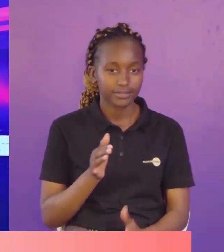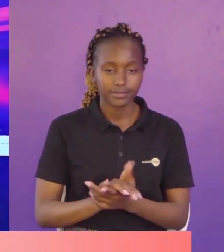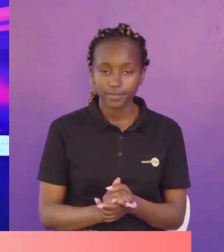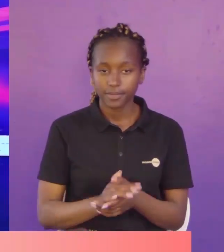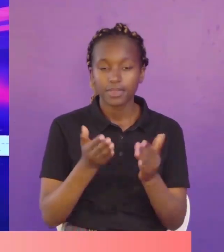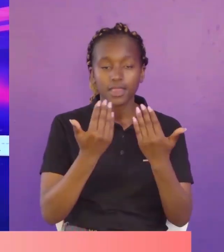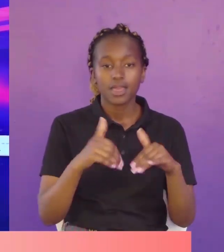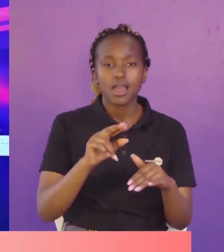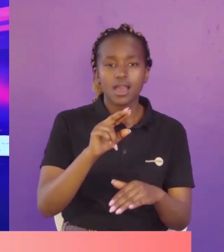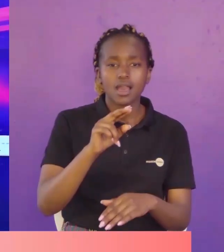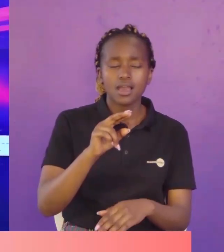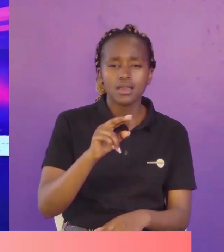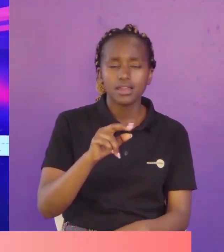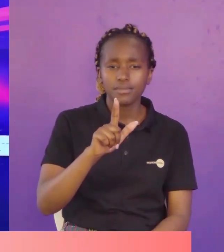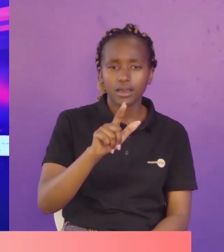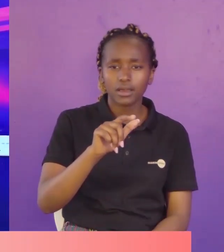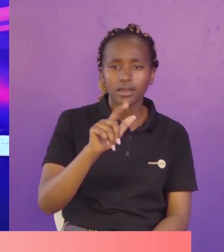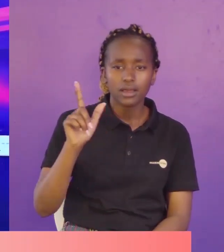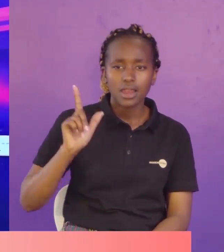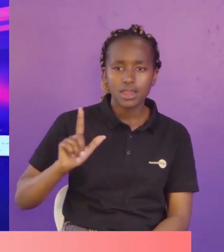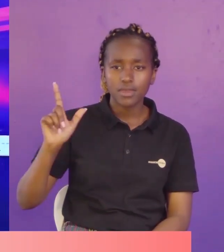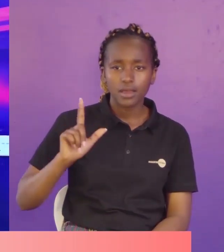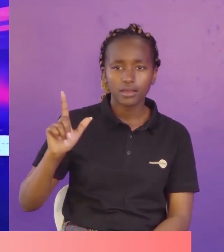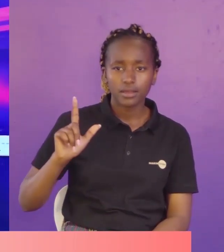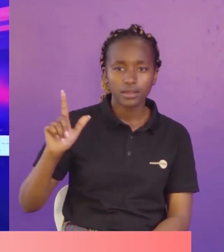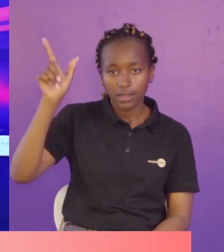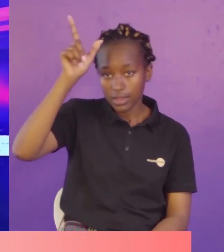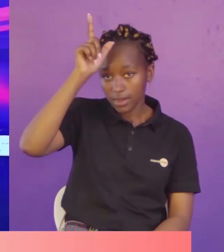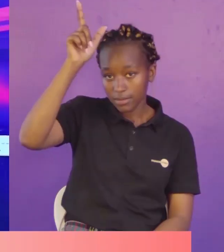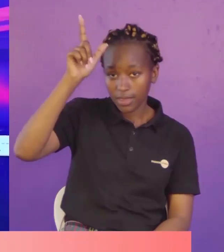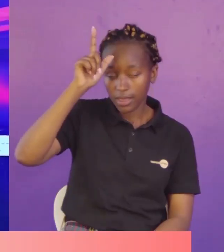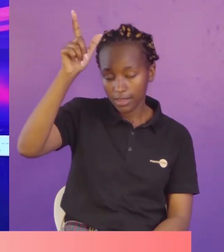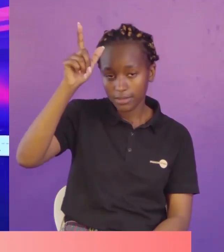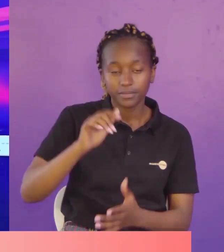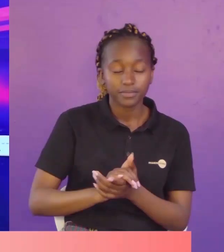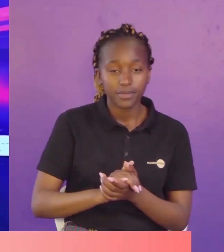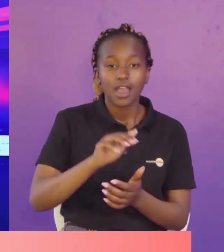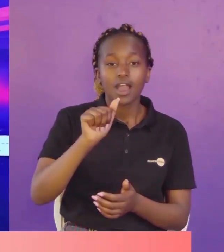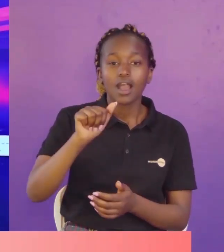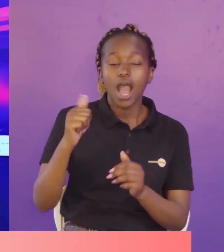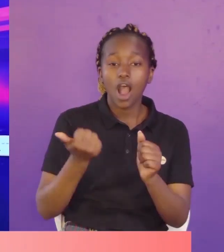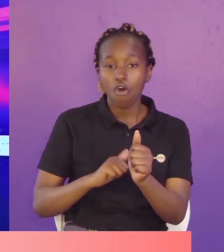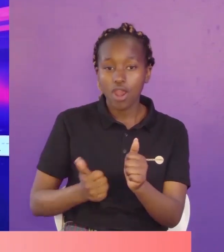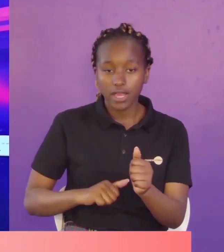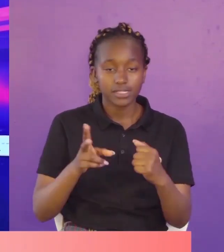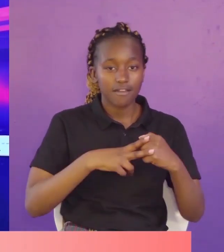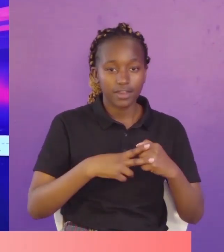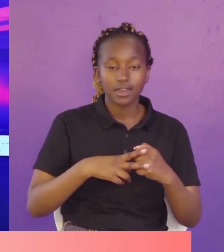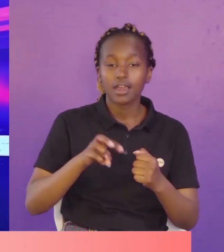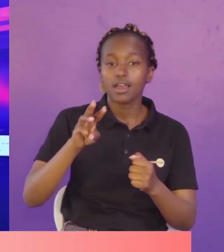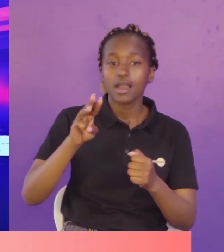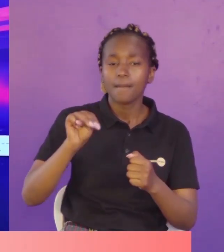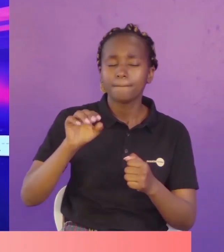we have Libya. We have 11, who have 11 points. Then Angola have 7. Mauritius have 5. And